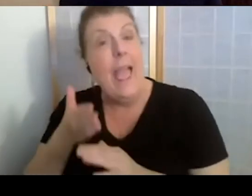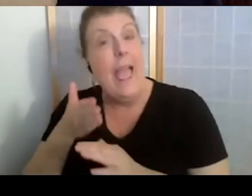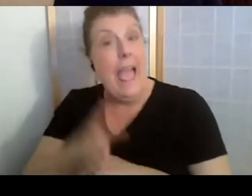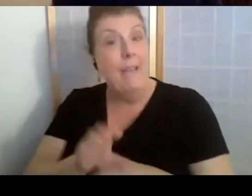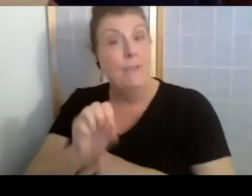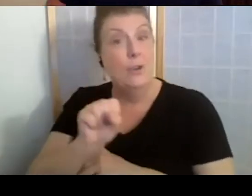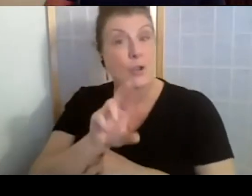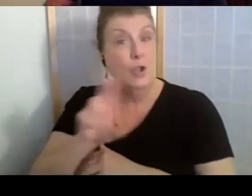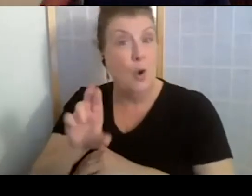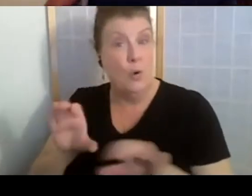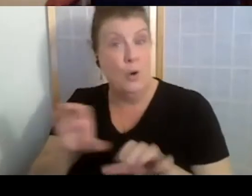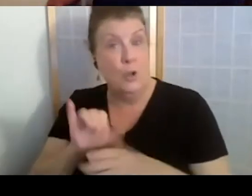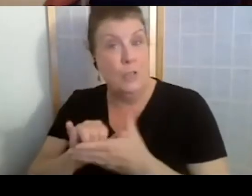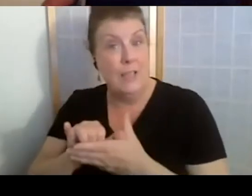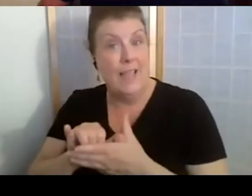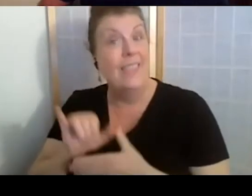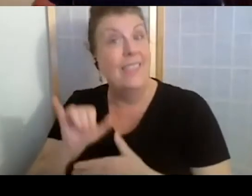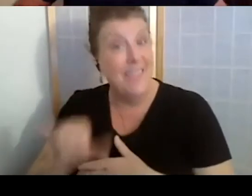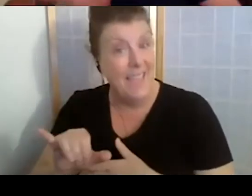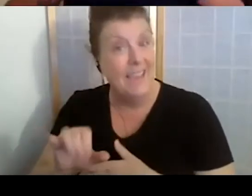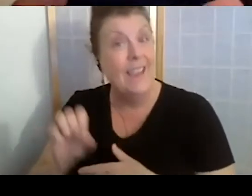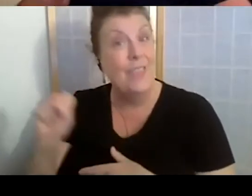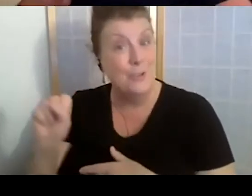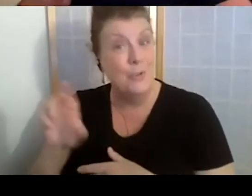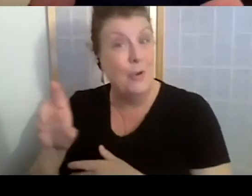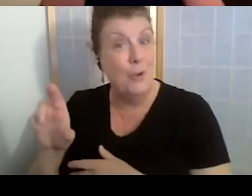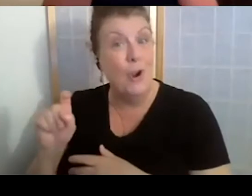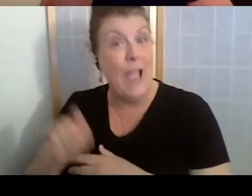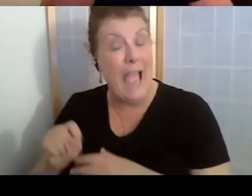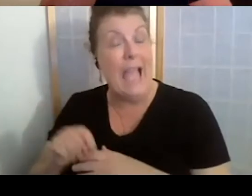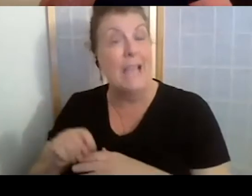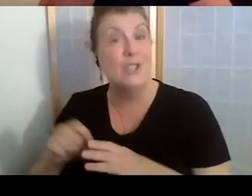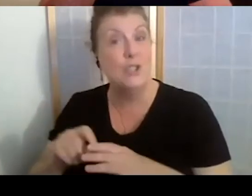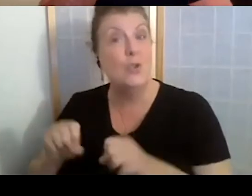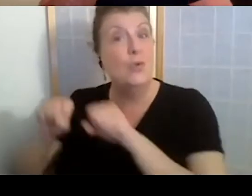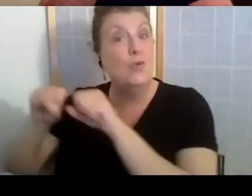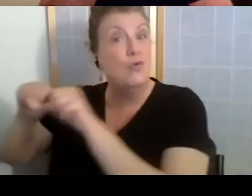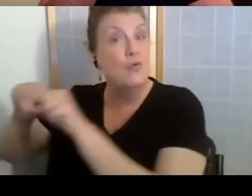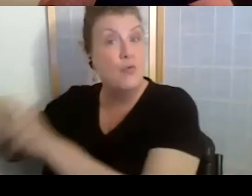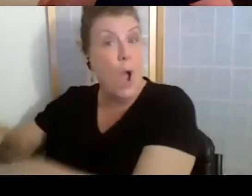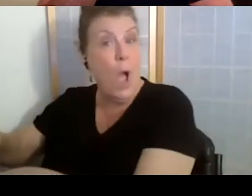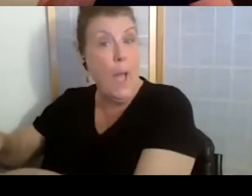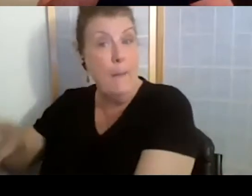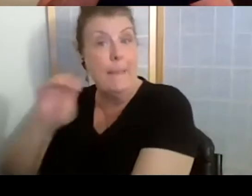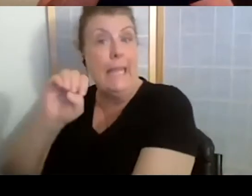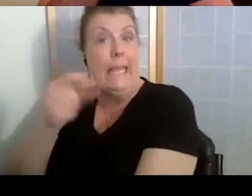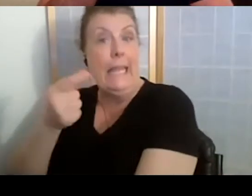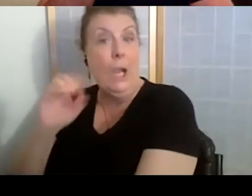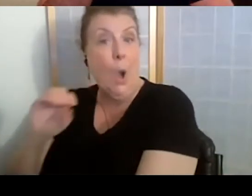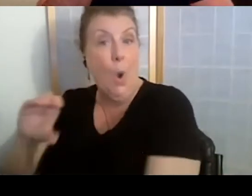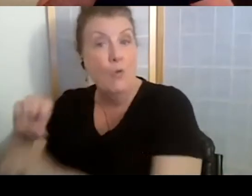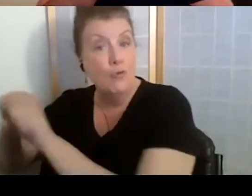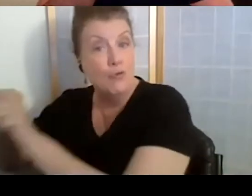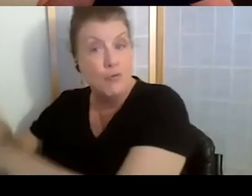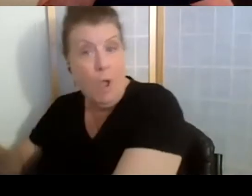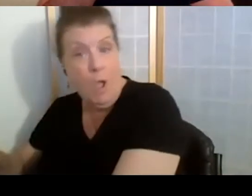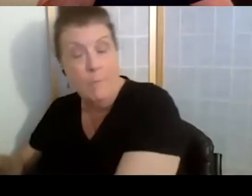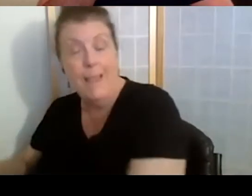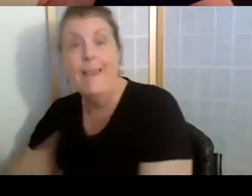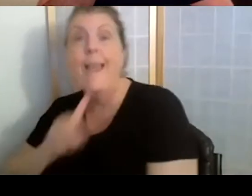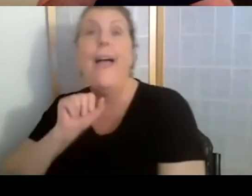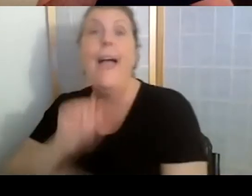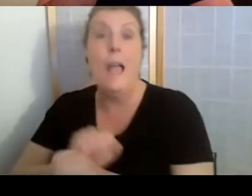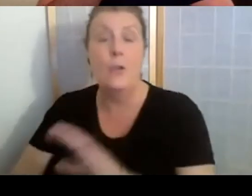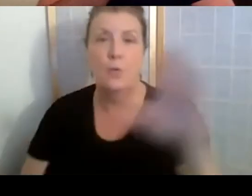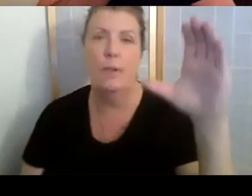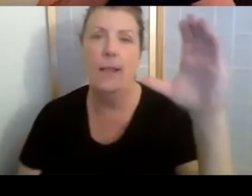showrunner has to drop their ego and say, like, now I'm going to actually listen to what you're saying and hear you and let your opinion resonate with me